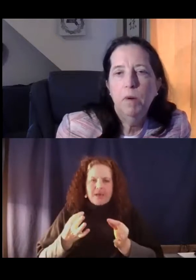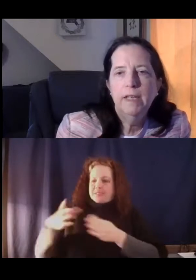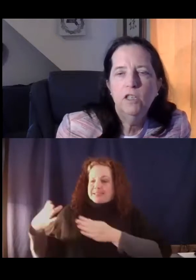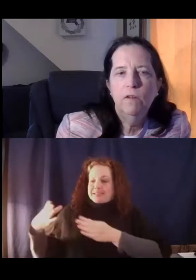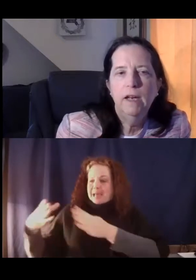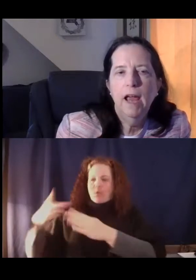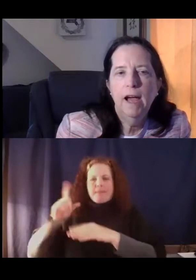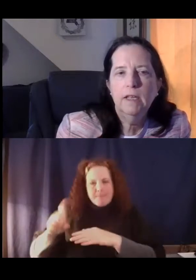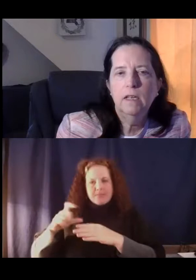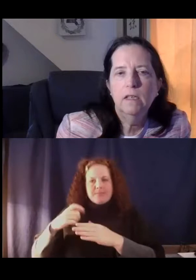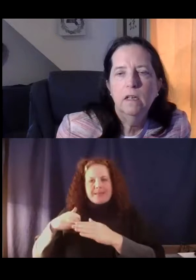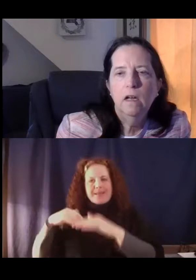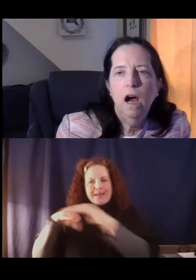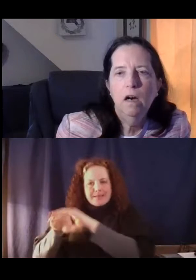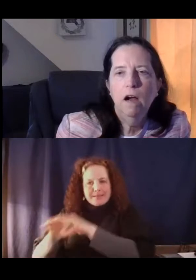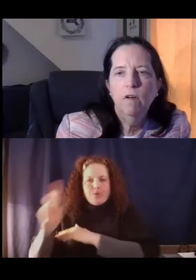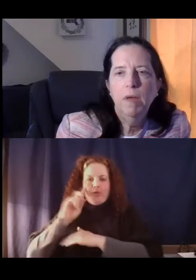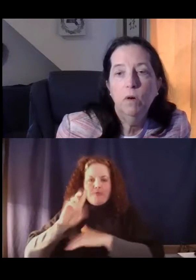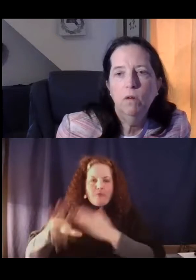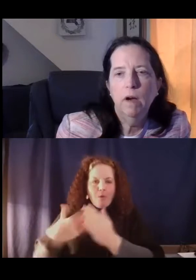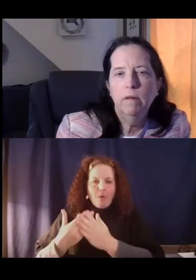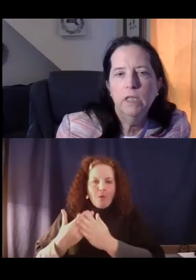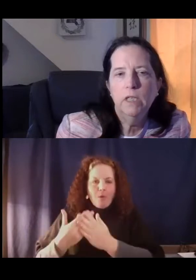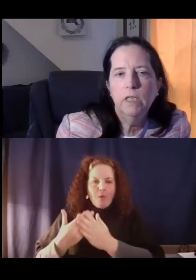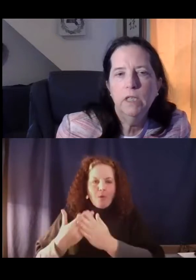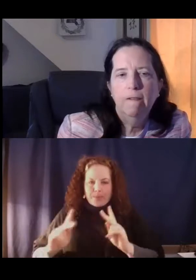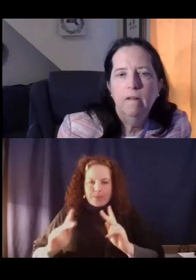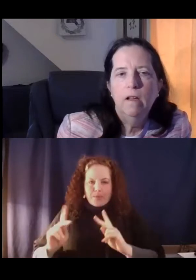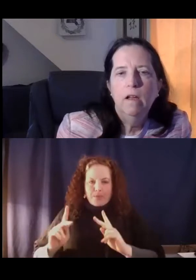i.e. pedestrian access, are government programs.